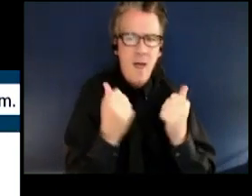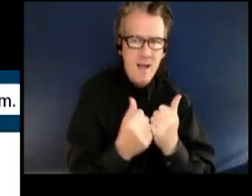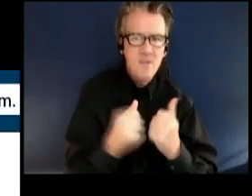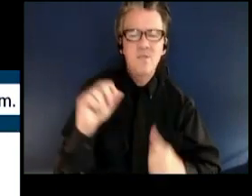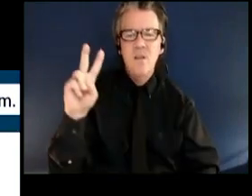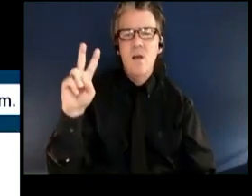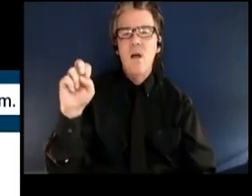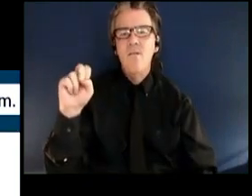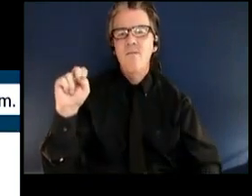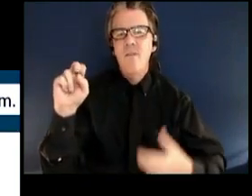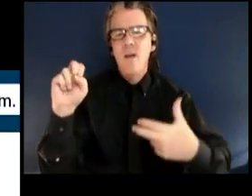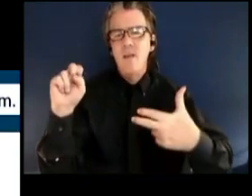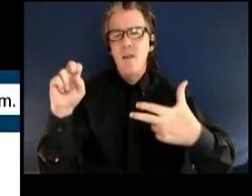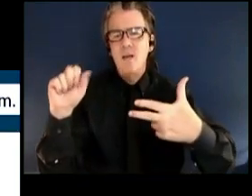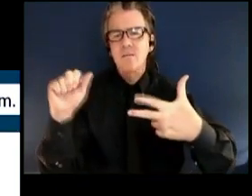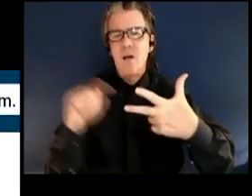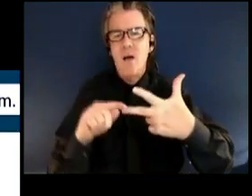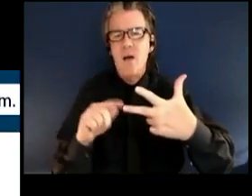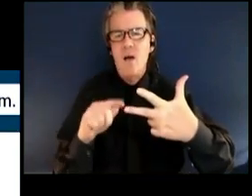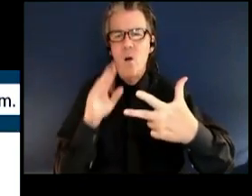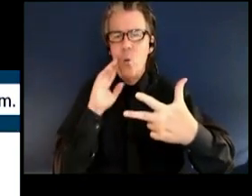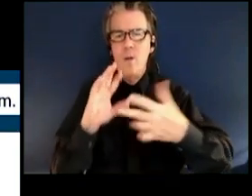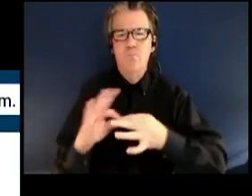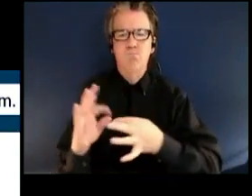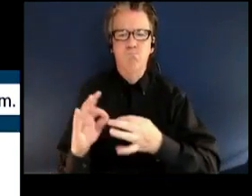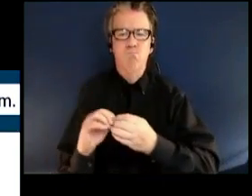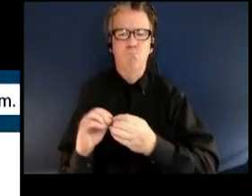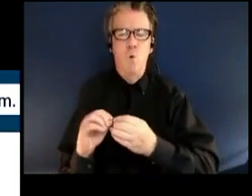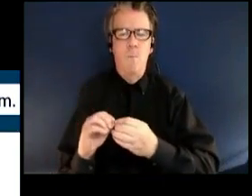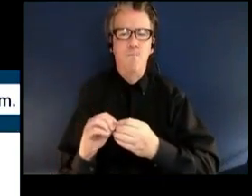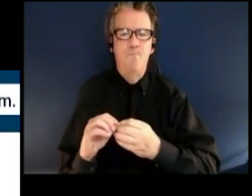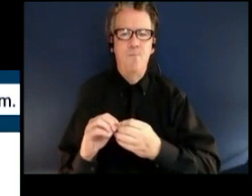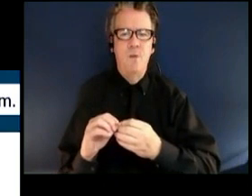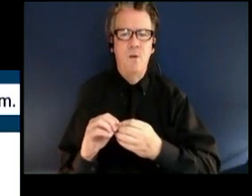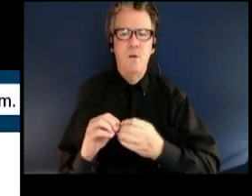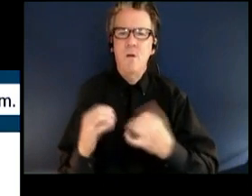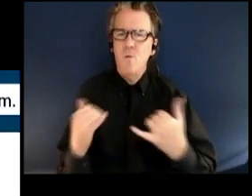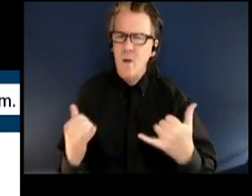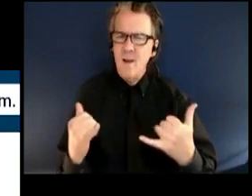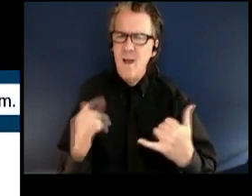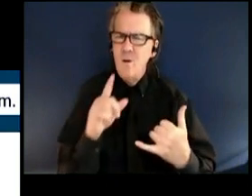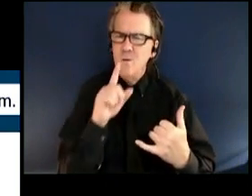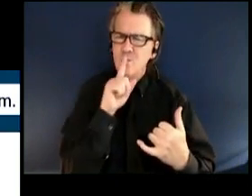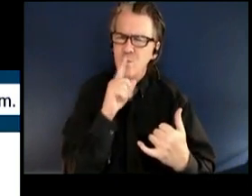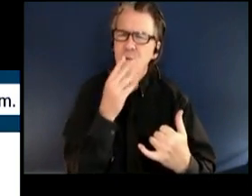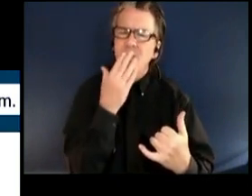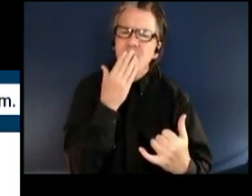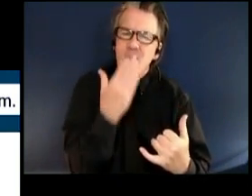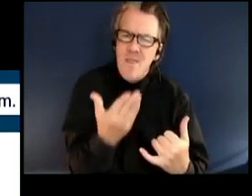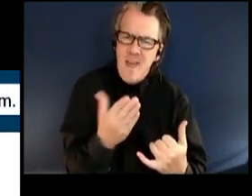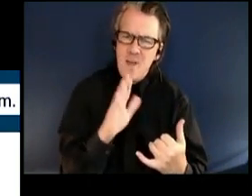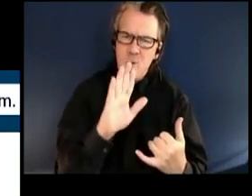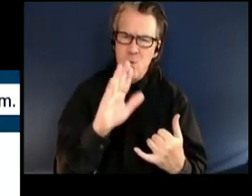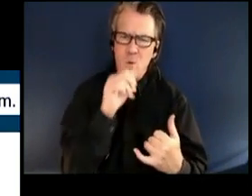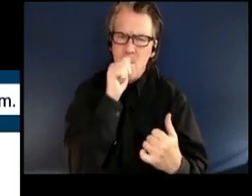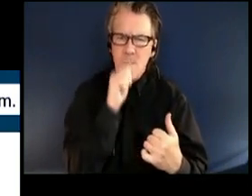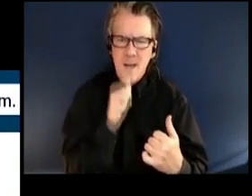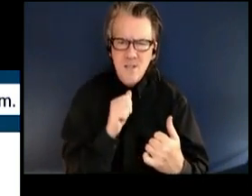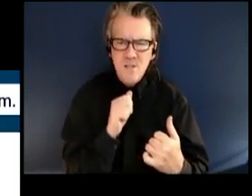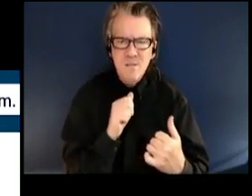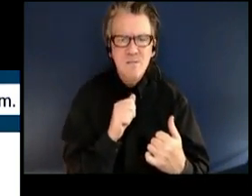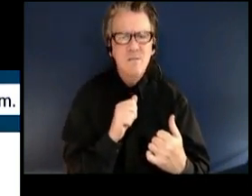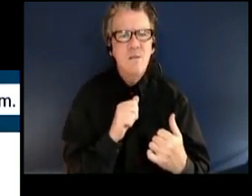for now, I want to really thank everybody for your patience and your understanding as we continue to work to keep our customers and